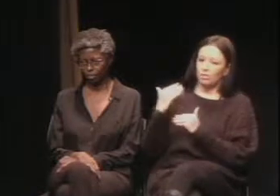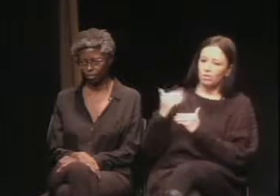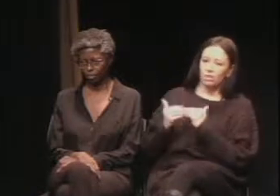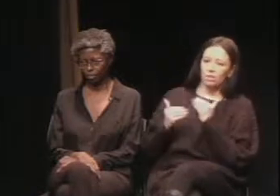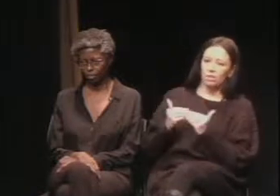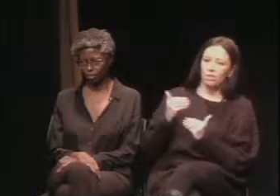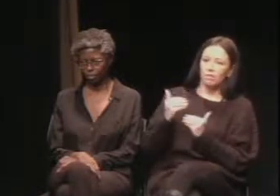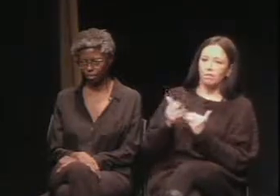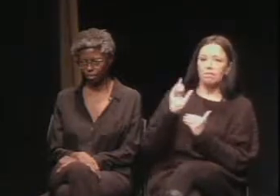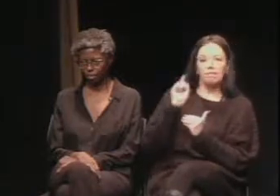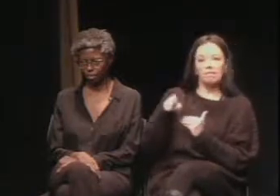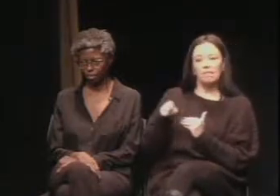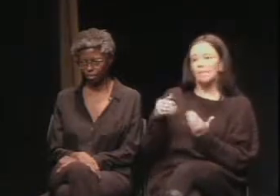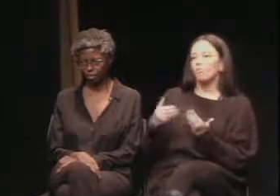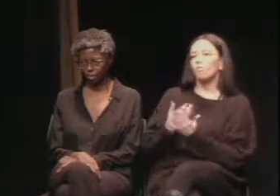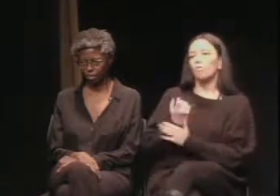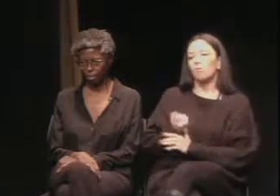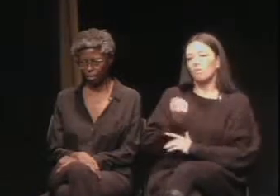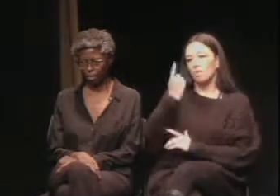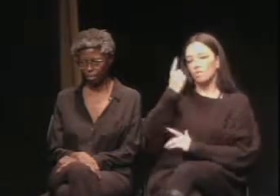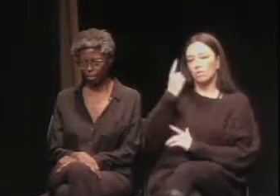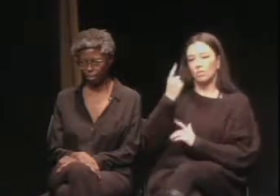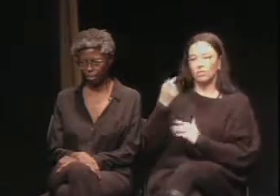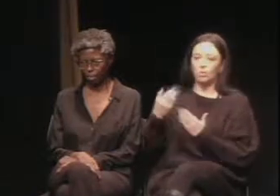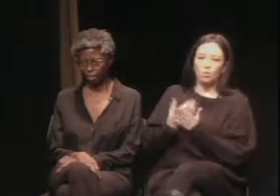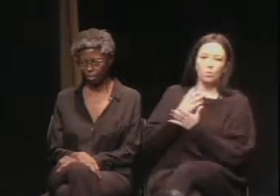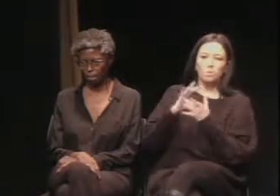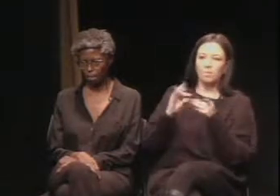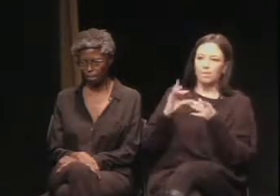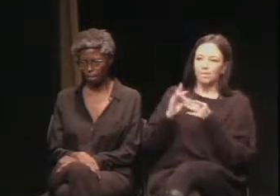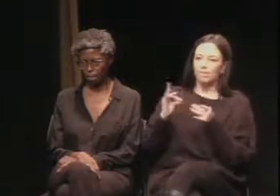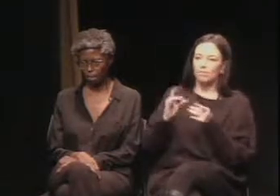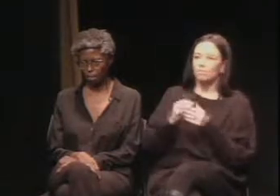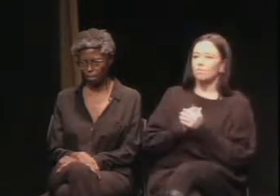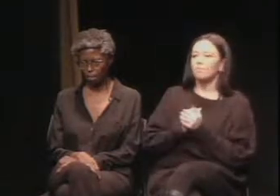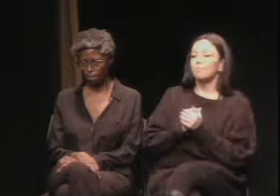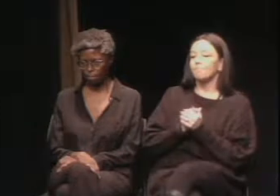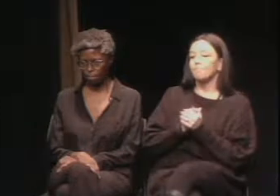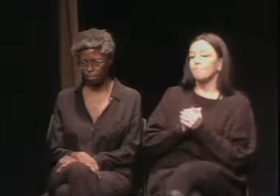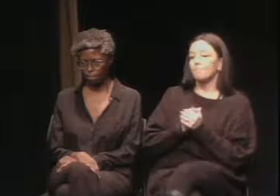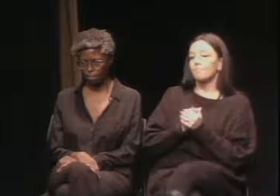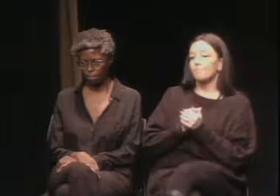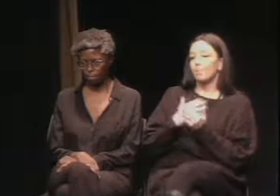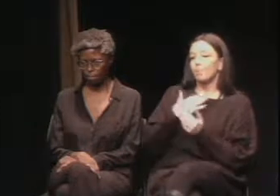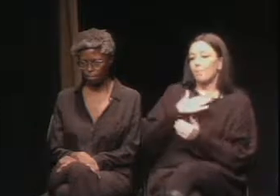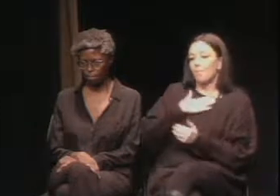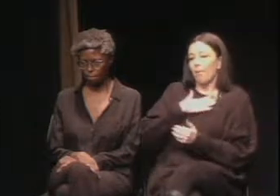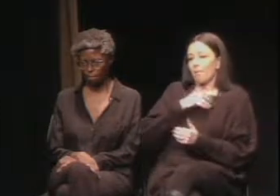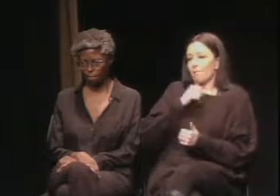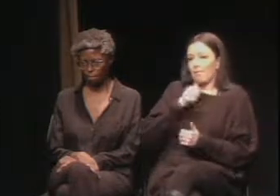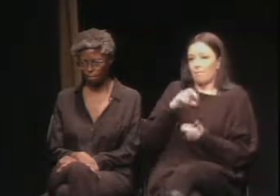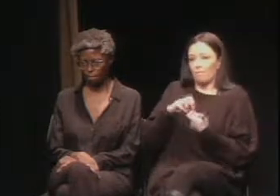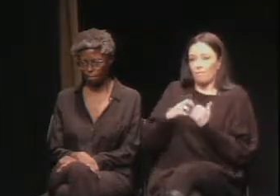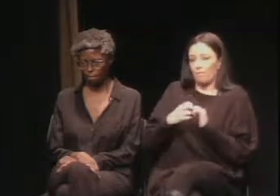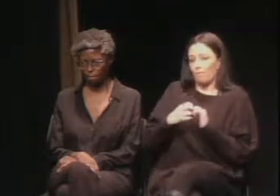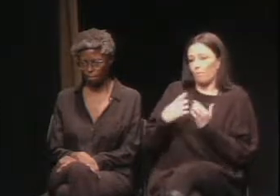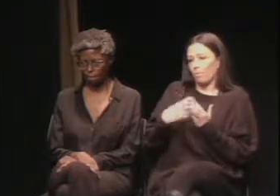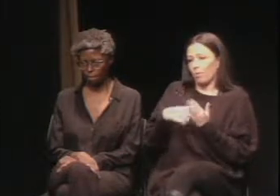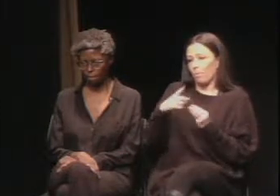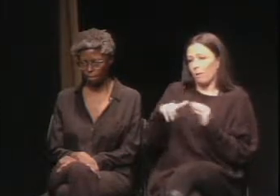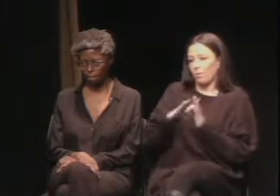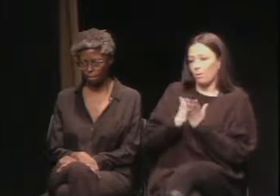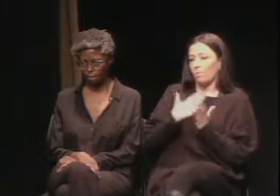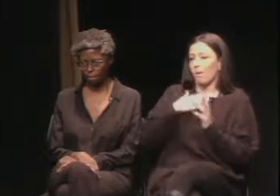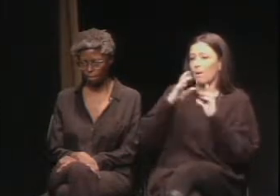after that need to have new understanding, new messages. And again, that wasn't even my problem. What I talk about in the book is